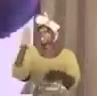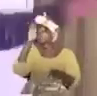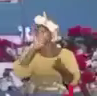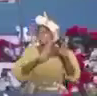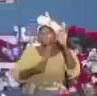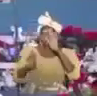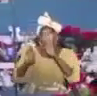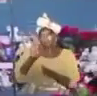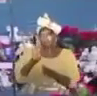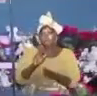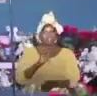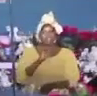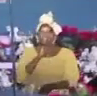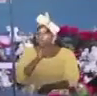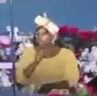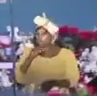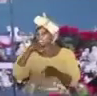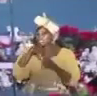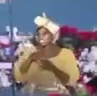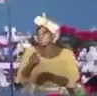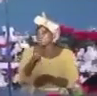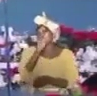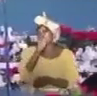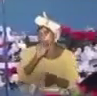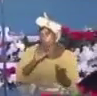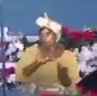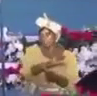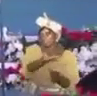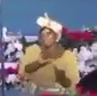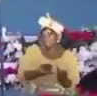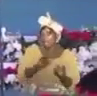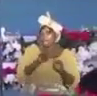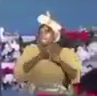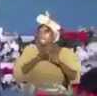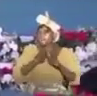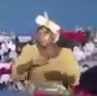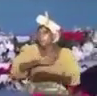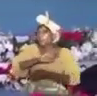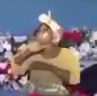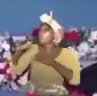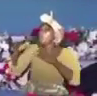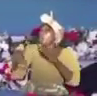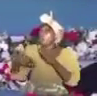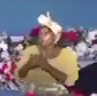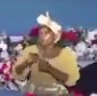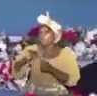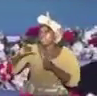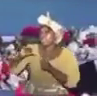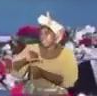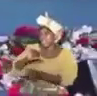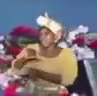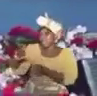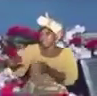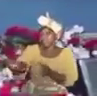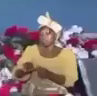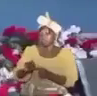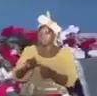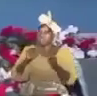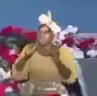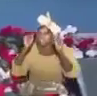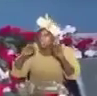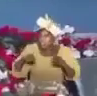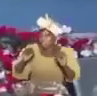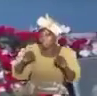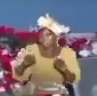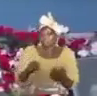in certain areas, but that men can be troubled on every side. And it is very possible that someone